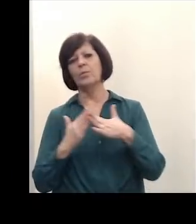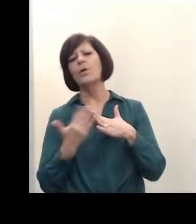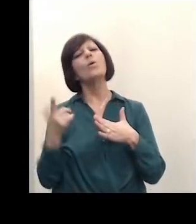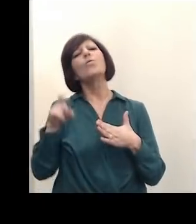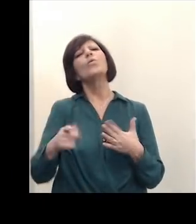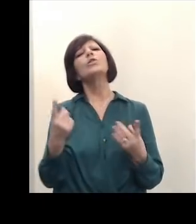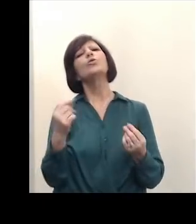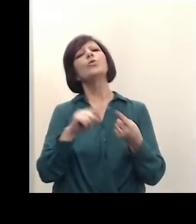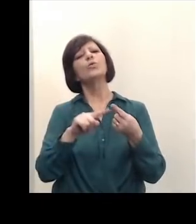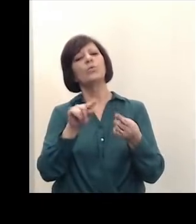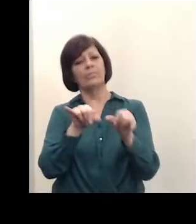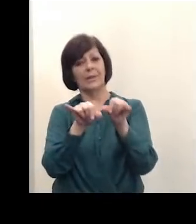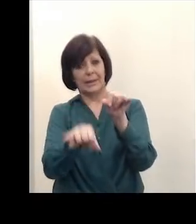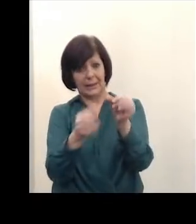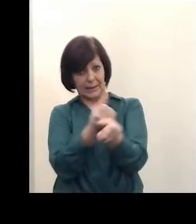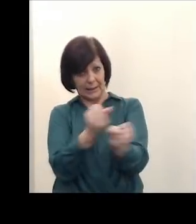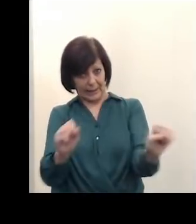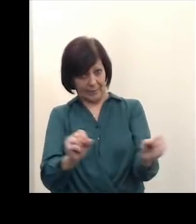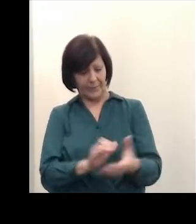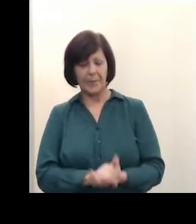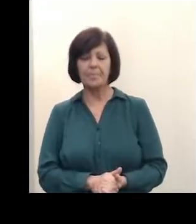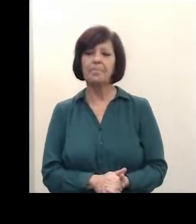safe.